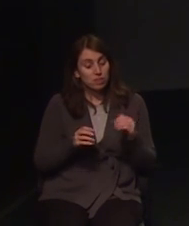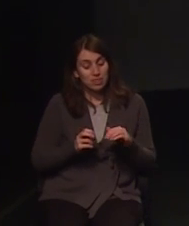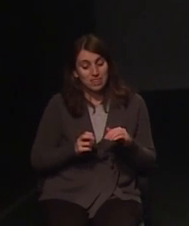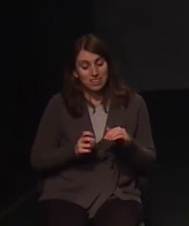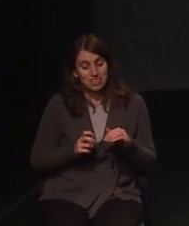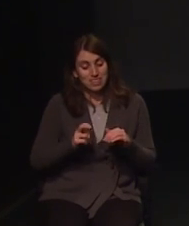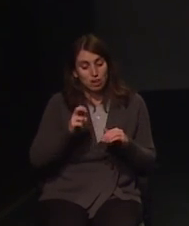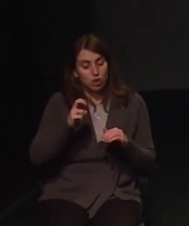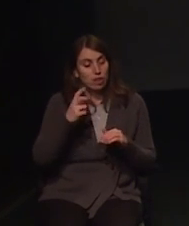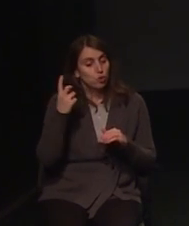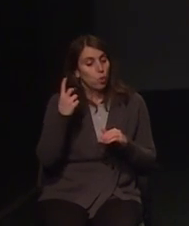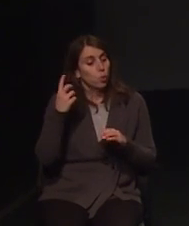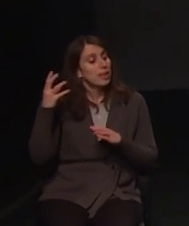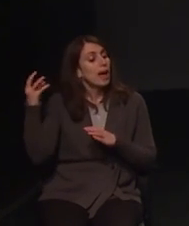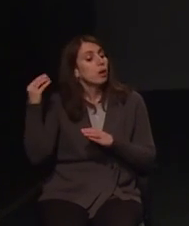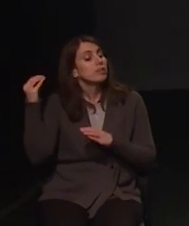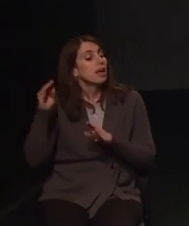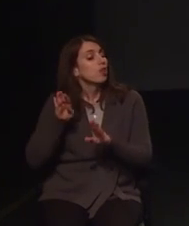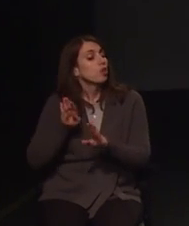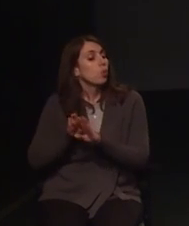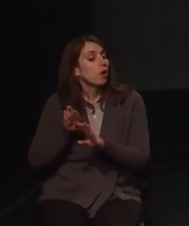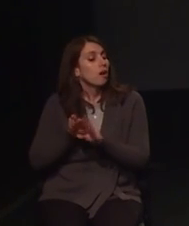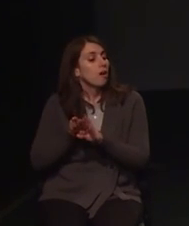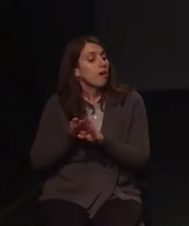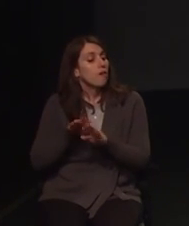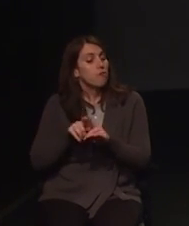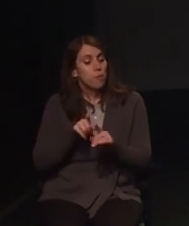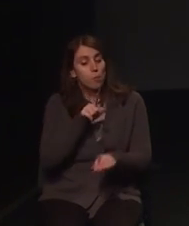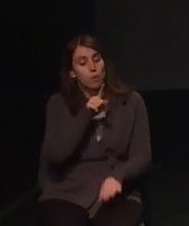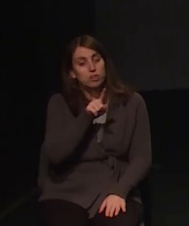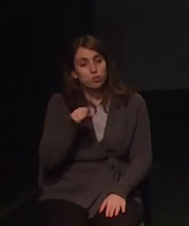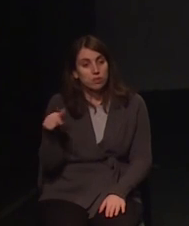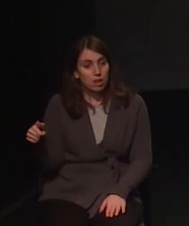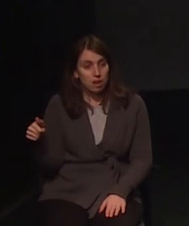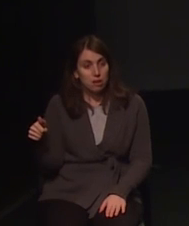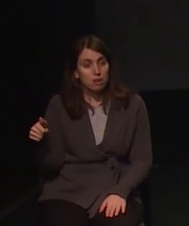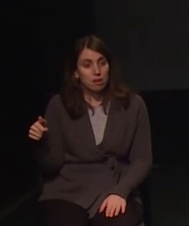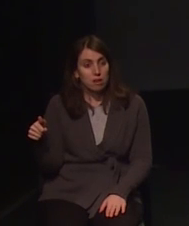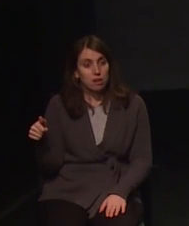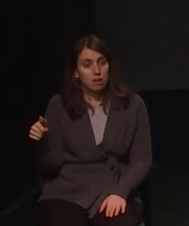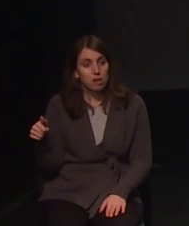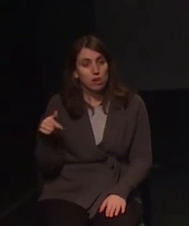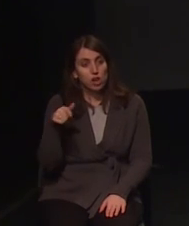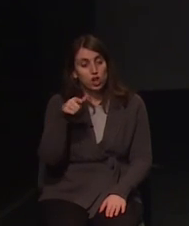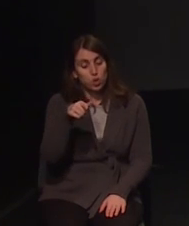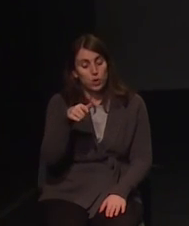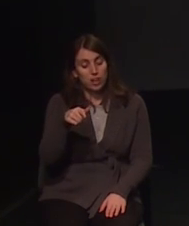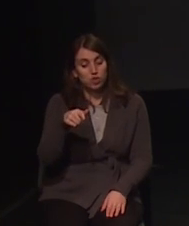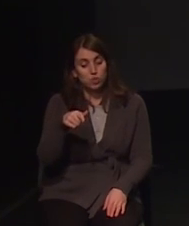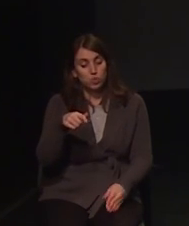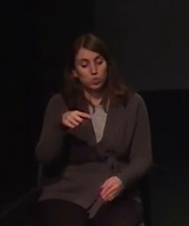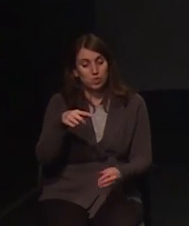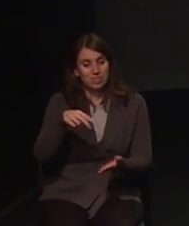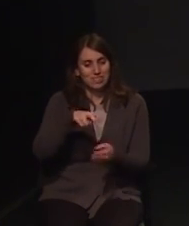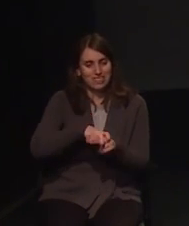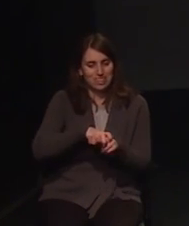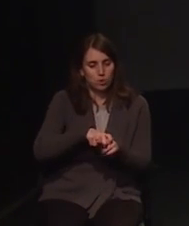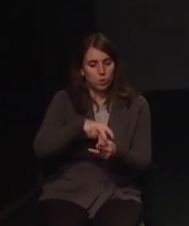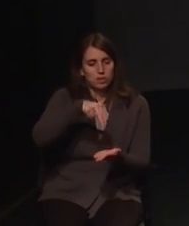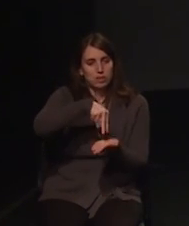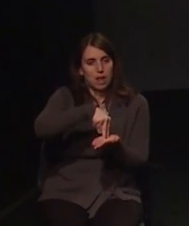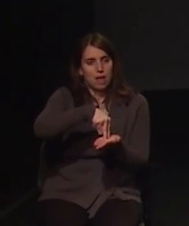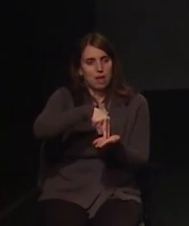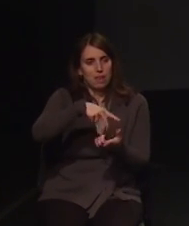door? And from 1 to 10, you had to just sit or stand where you were, and then you had to